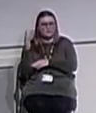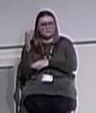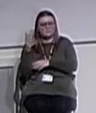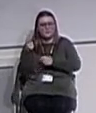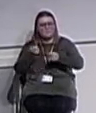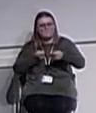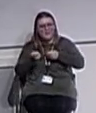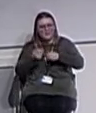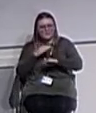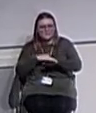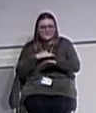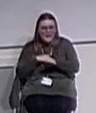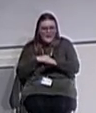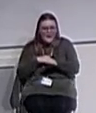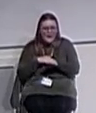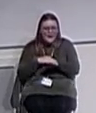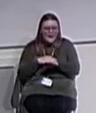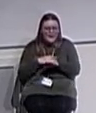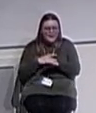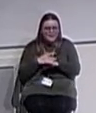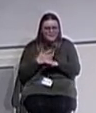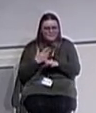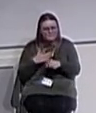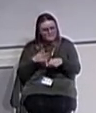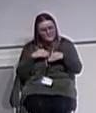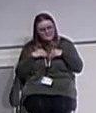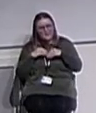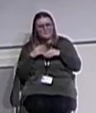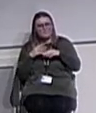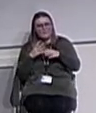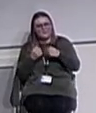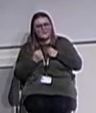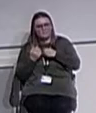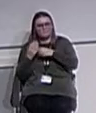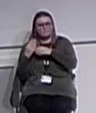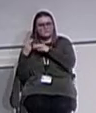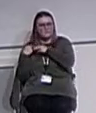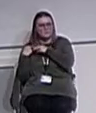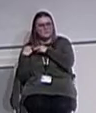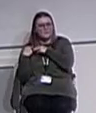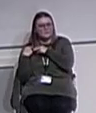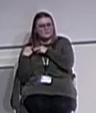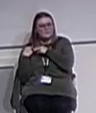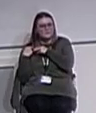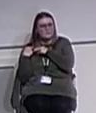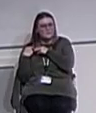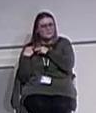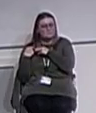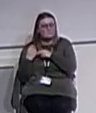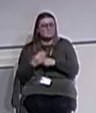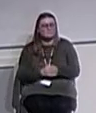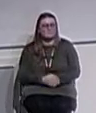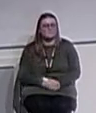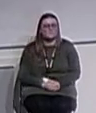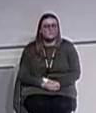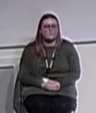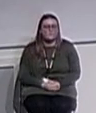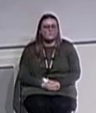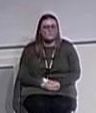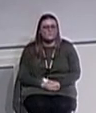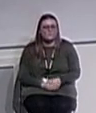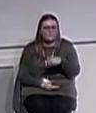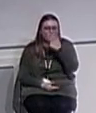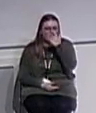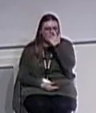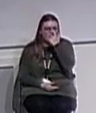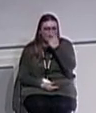managing, taking responsibility for what you are doing. We need more of that in this world. That's what I say. So